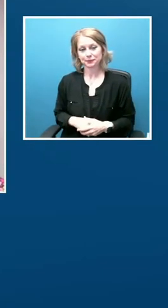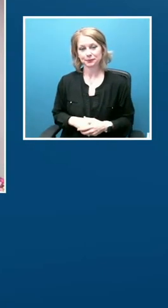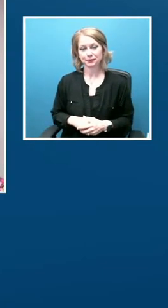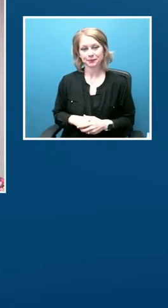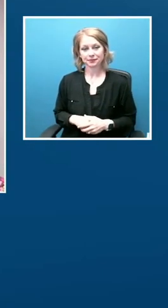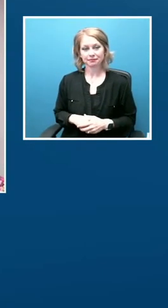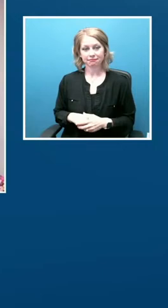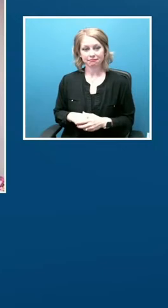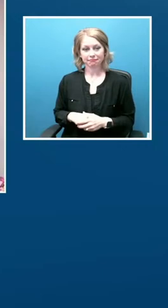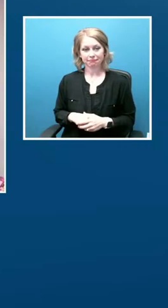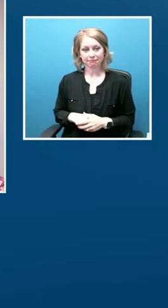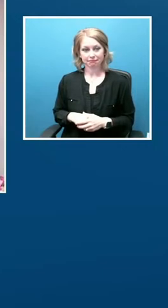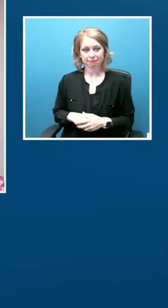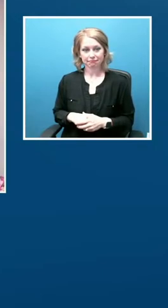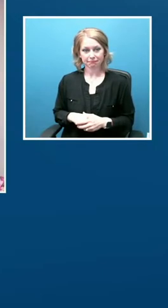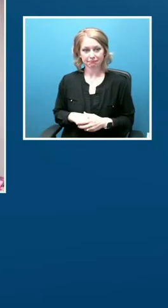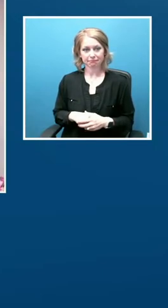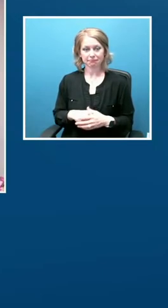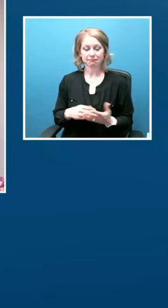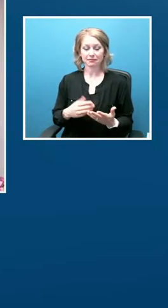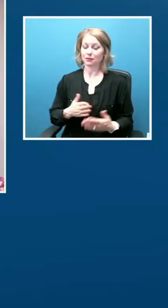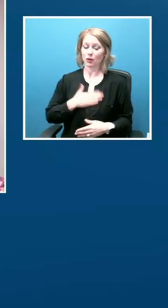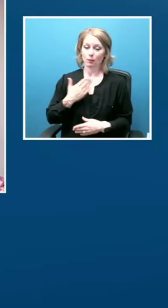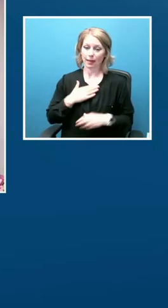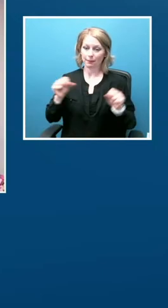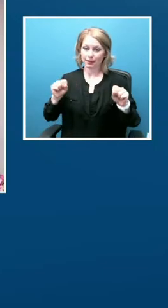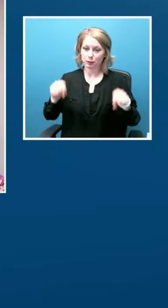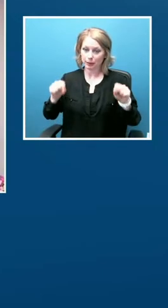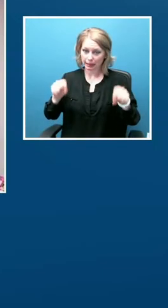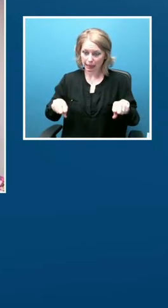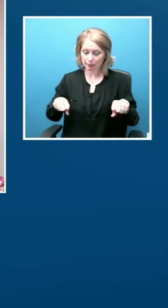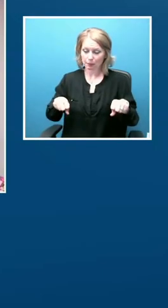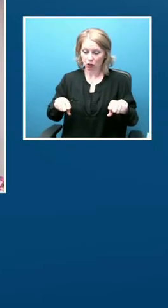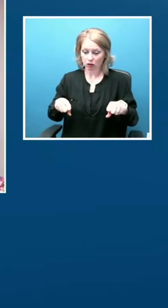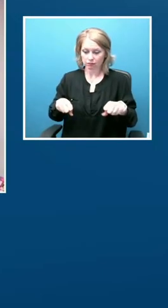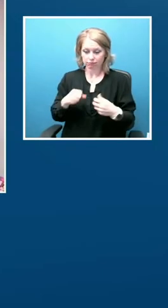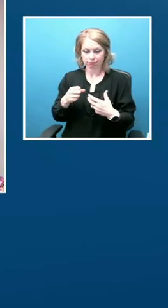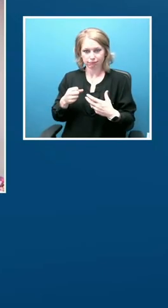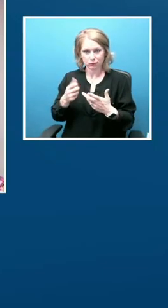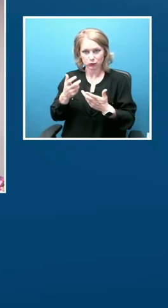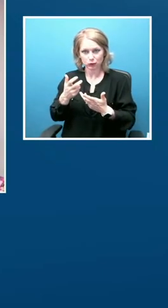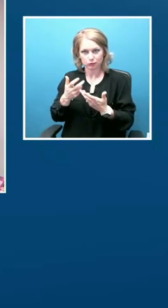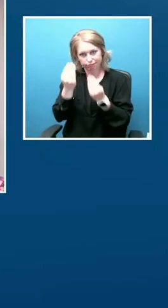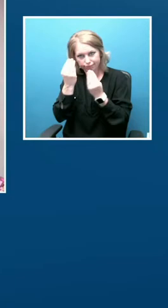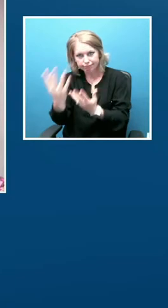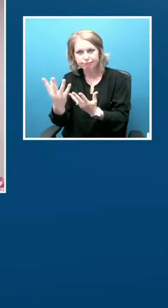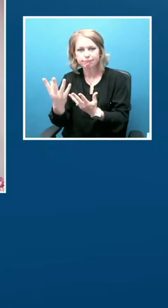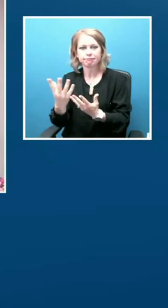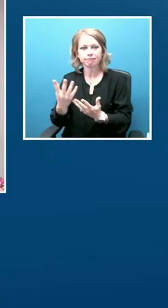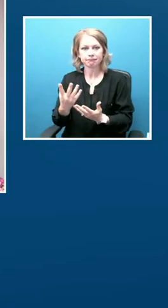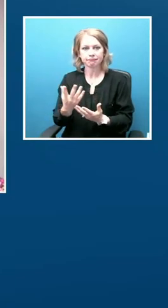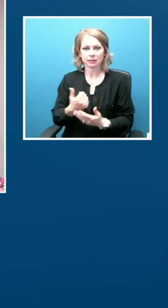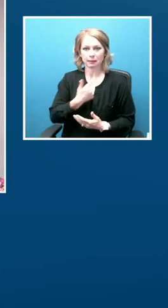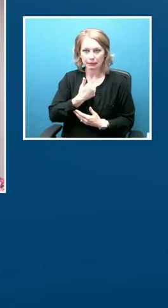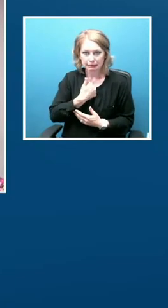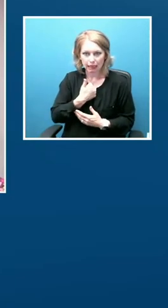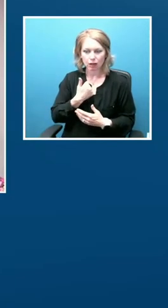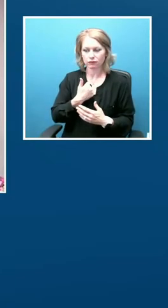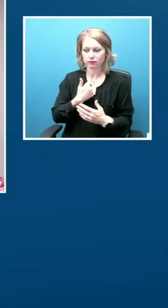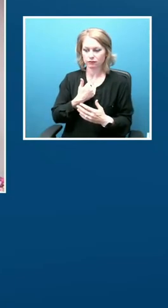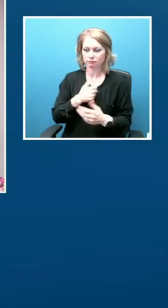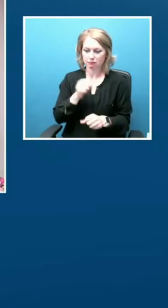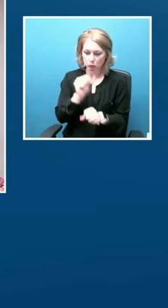share with you what I believe is some of the contributions that myself and others have made through labor and our